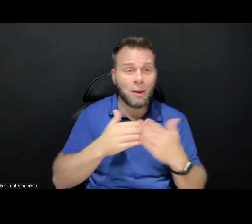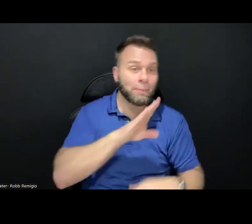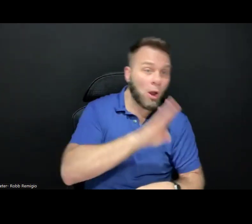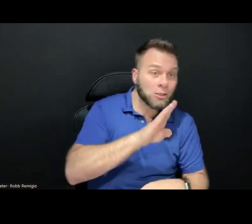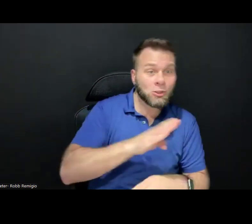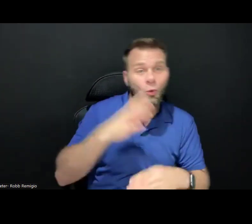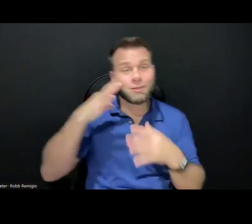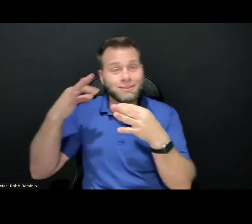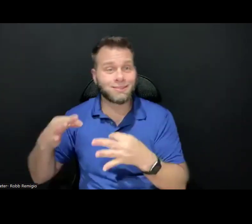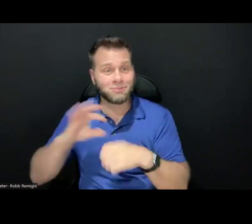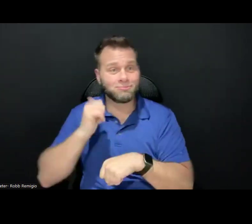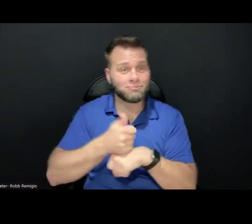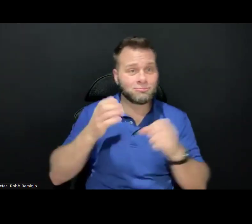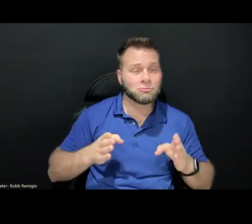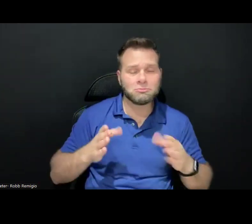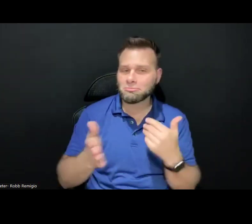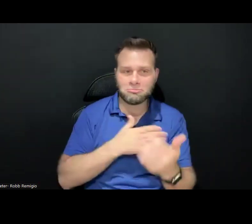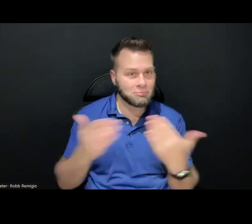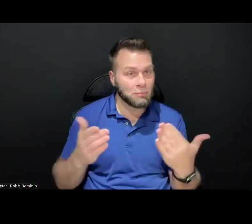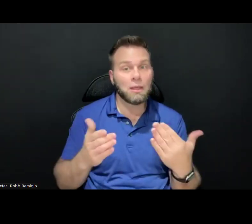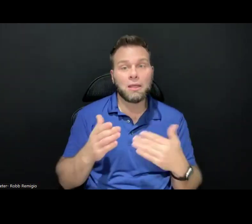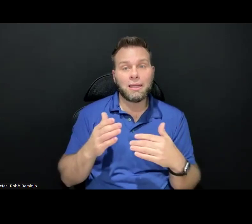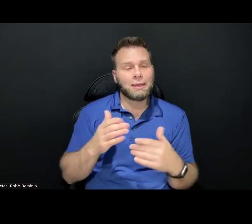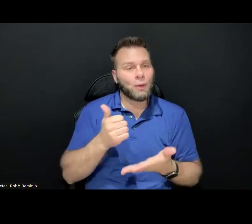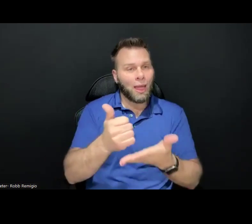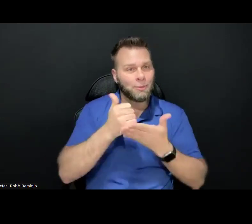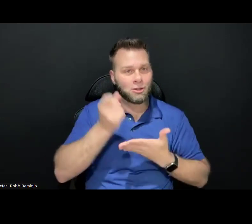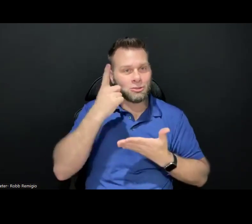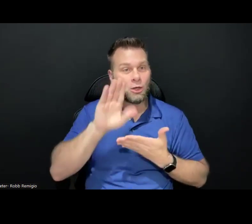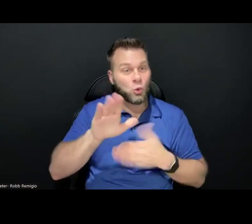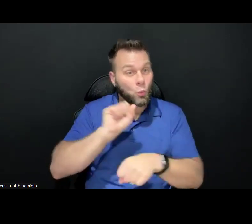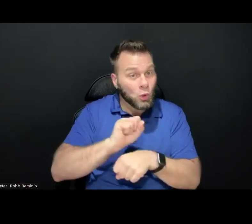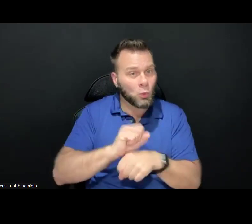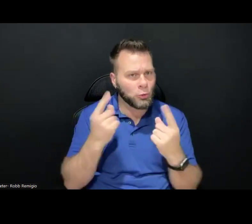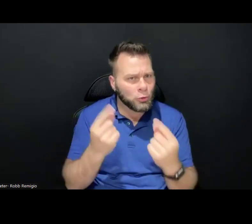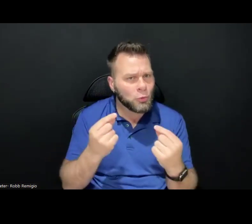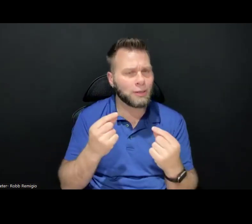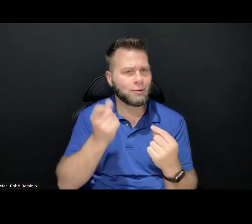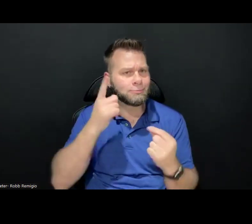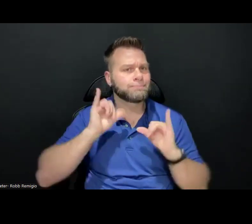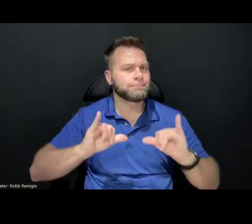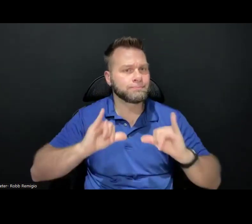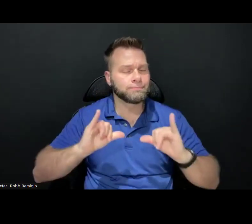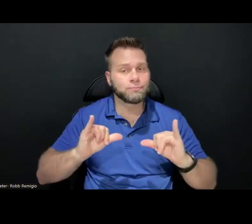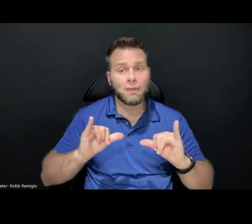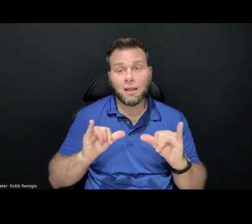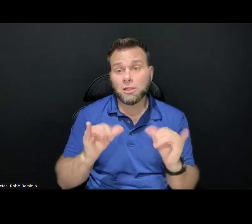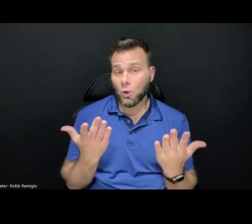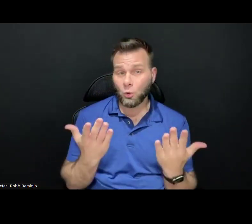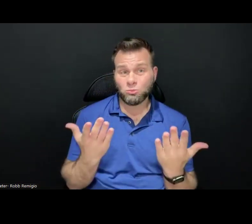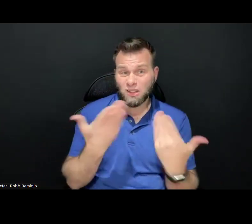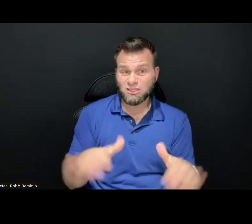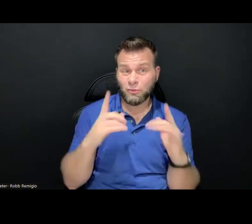them understand the gravity of the work that you're doing and the issues you're trying to solve for. So I'm going to stop there and just thank you for the time and happy to take questions when we get to